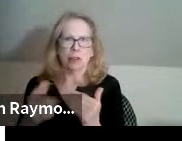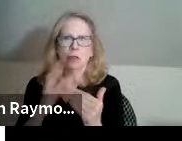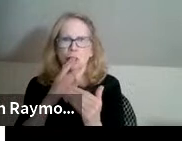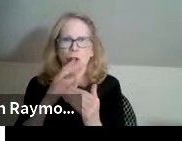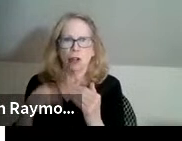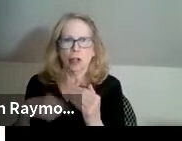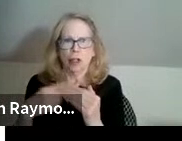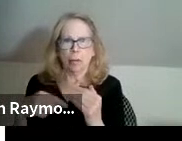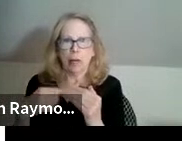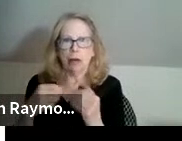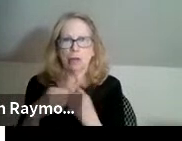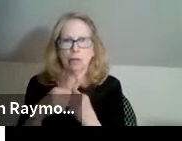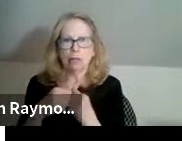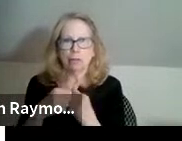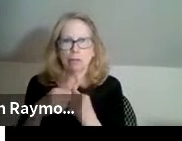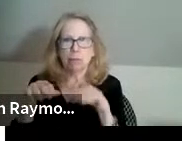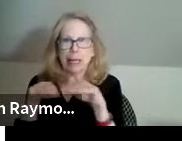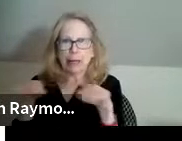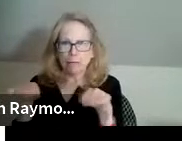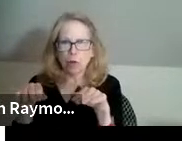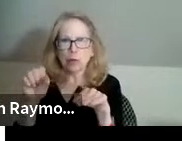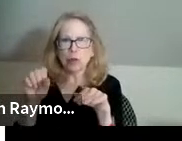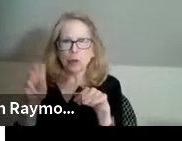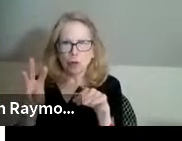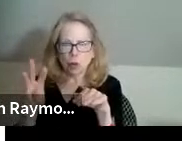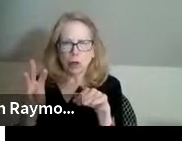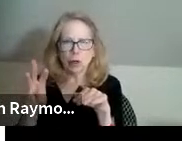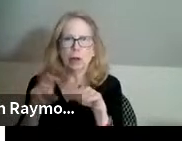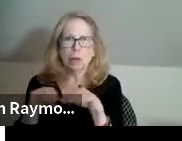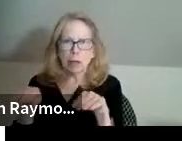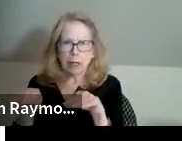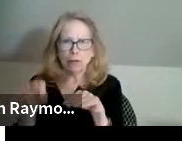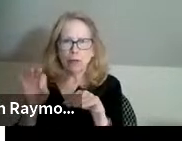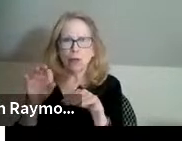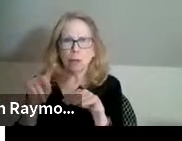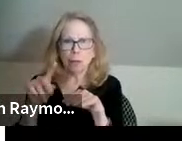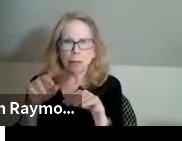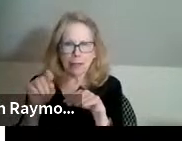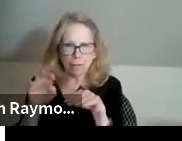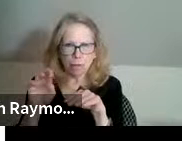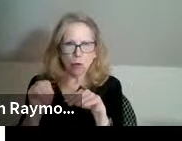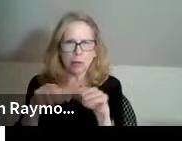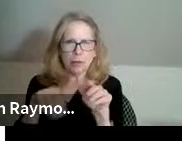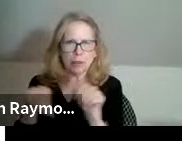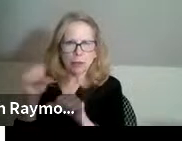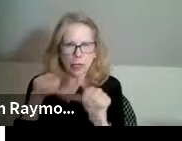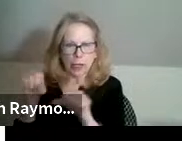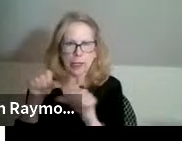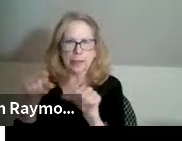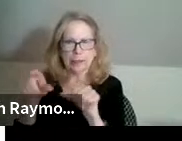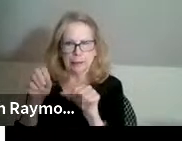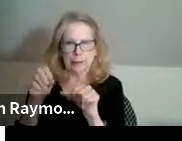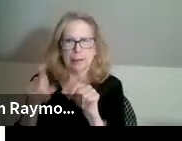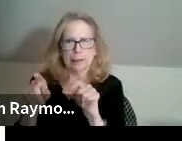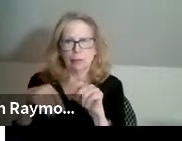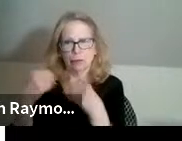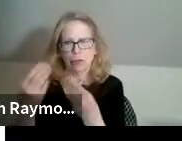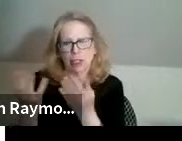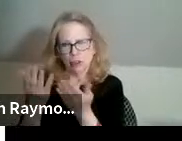about platform software, which is software that interacts with hardware or provides services for other